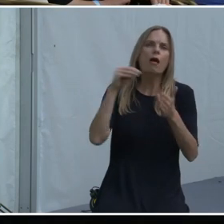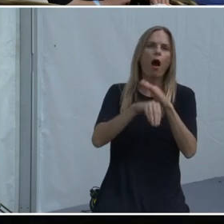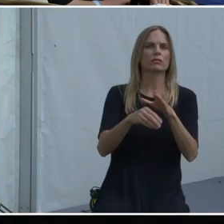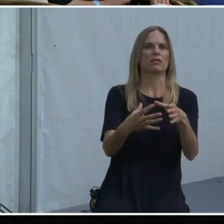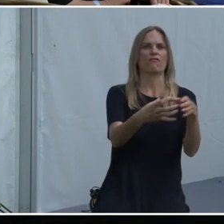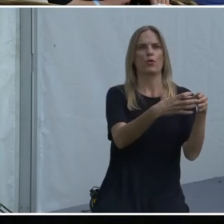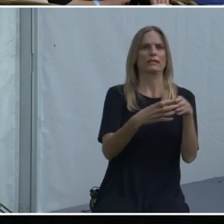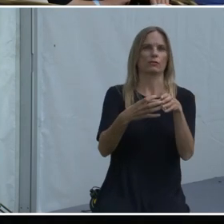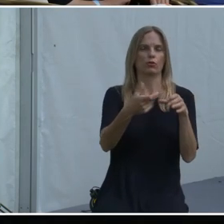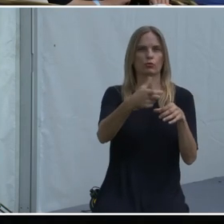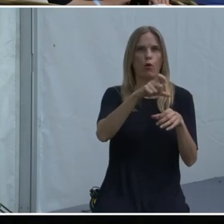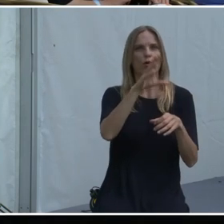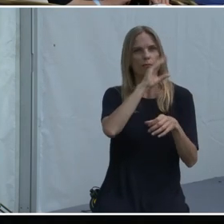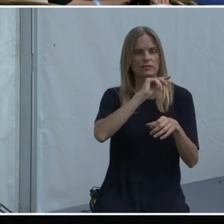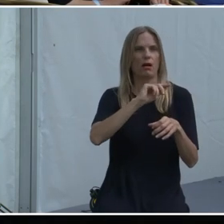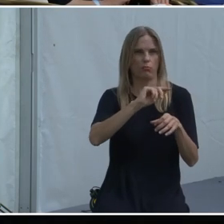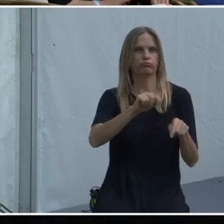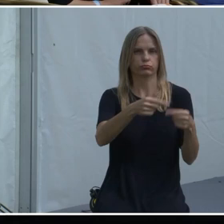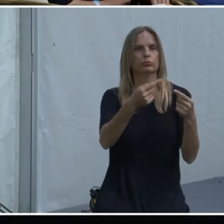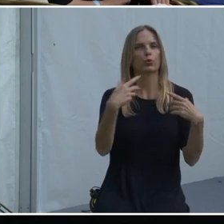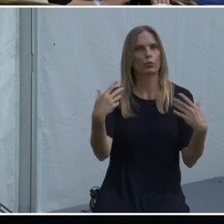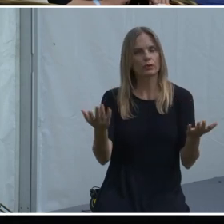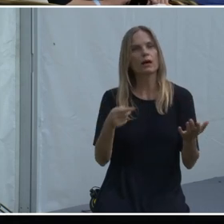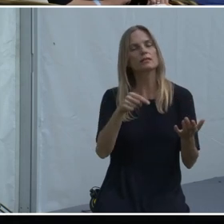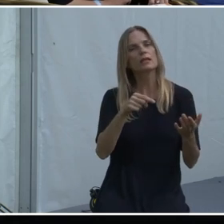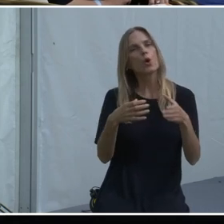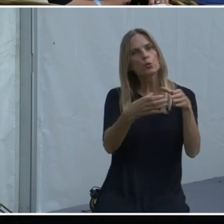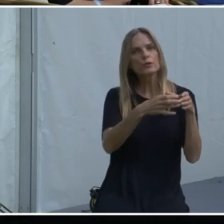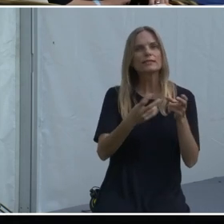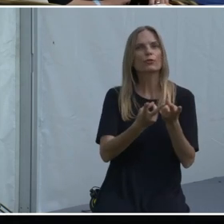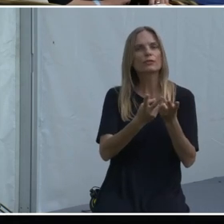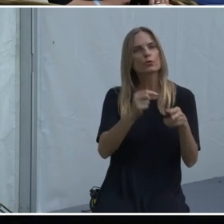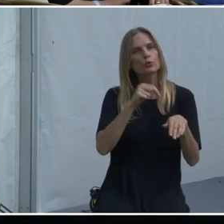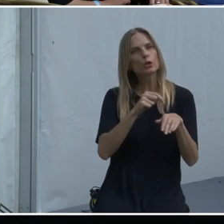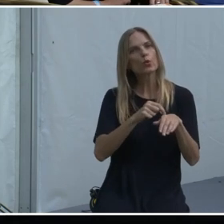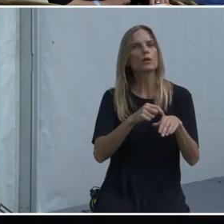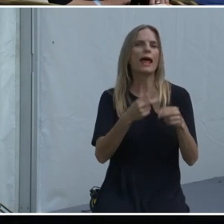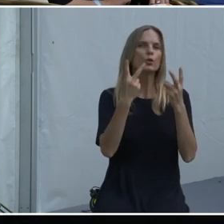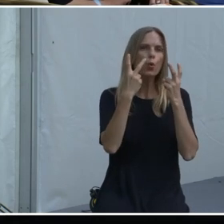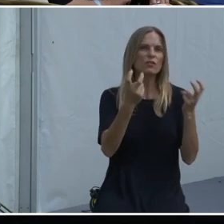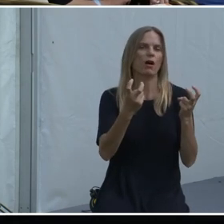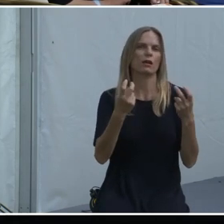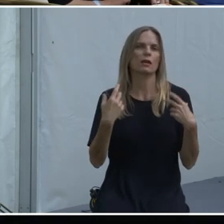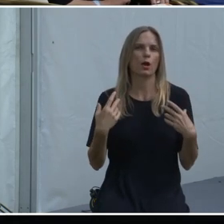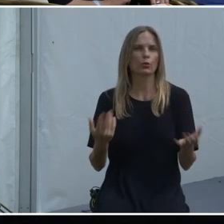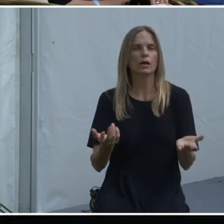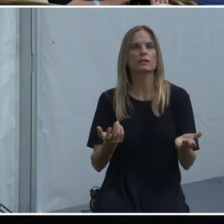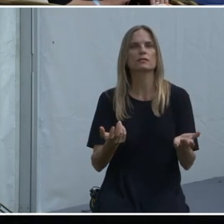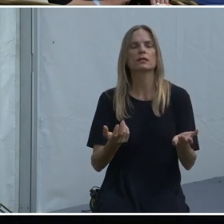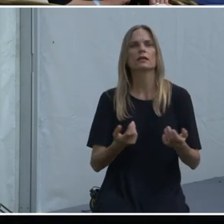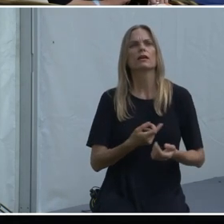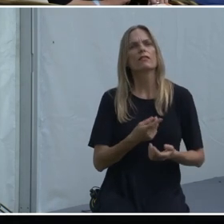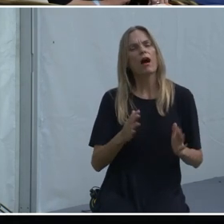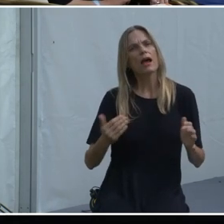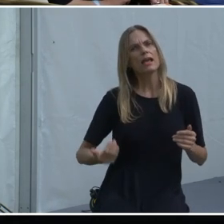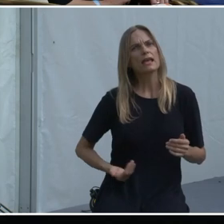communities, if you like, where you can feel safe also in sort of expressing what hurts in life, and a lot hurts in life, as we